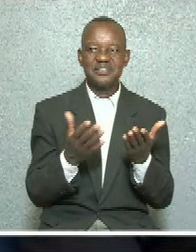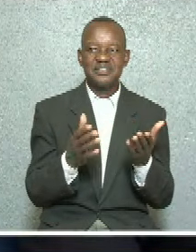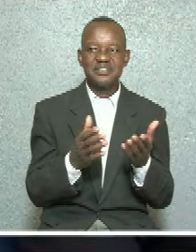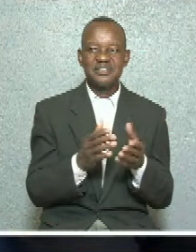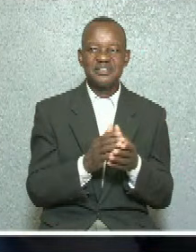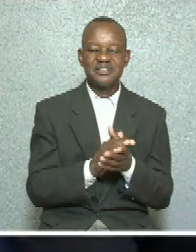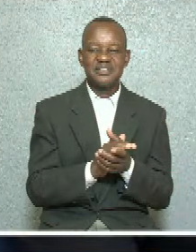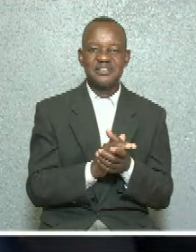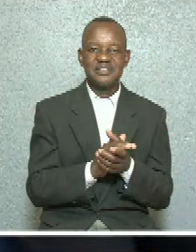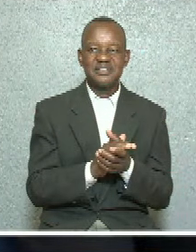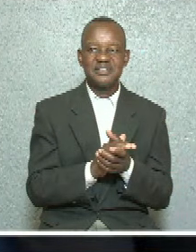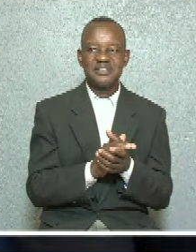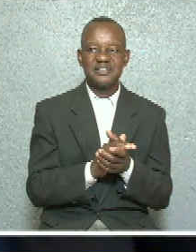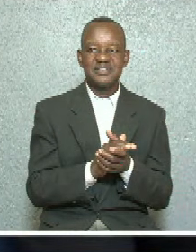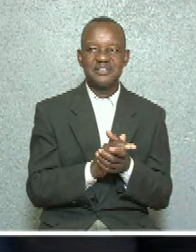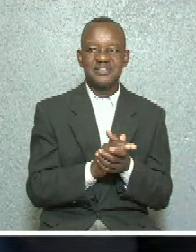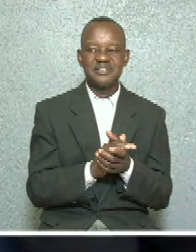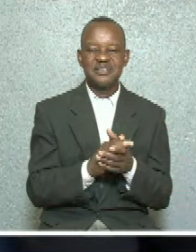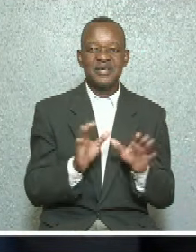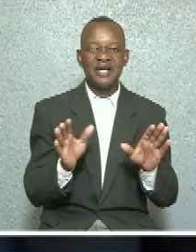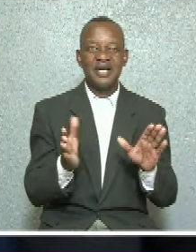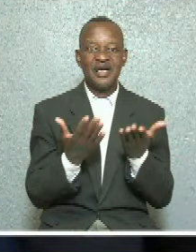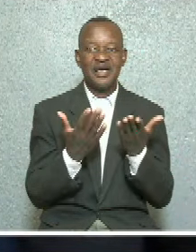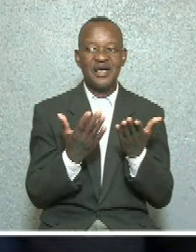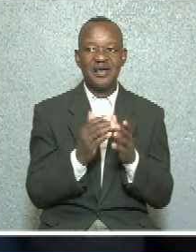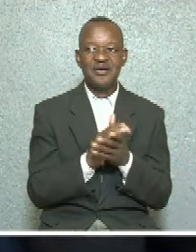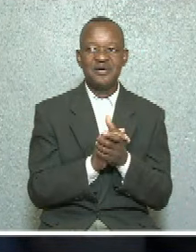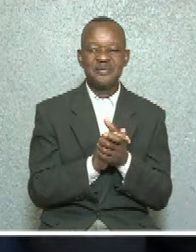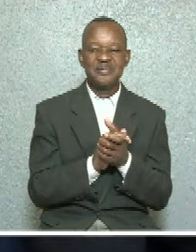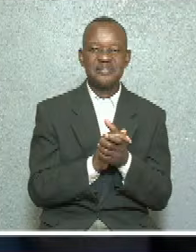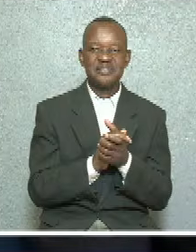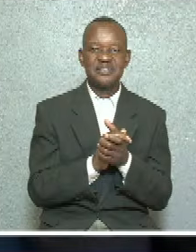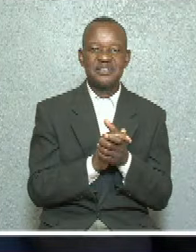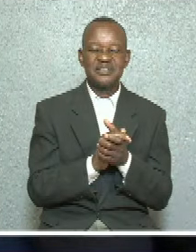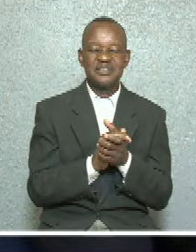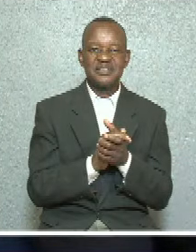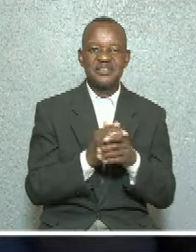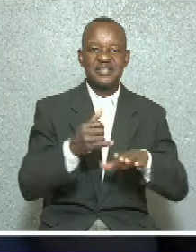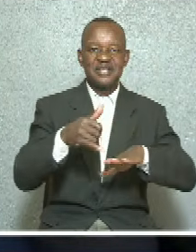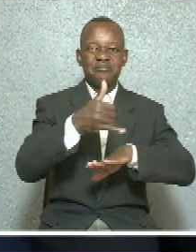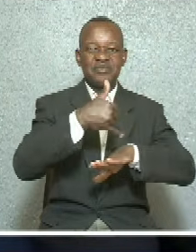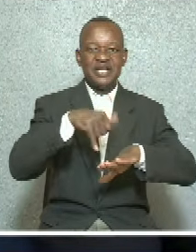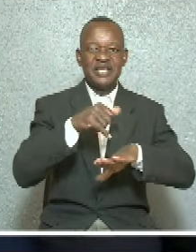how did the place used to look while they were having war?